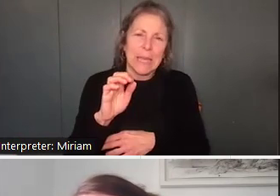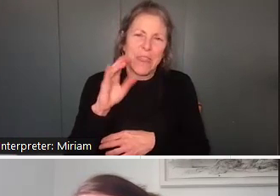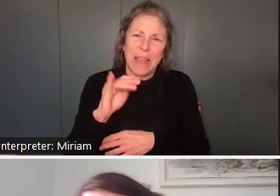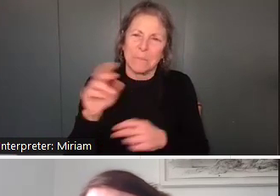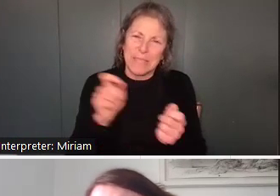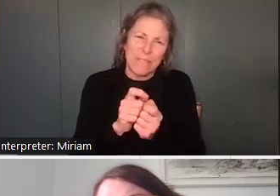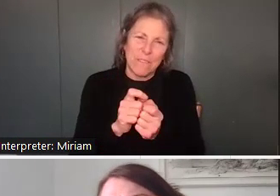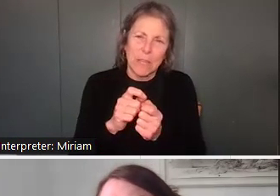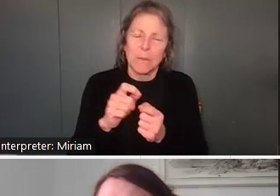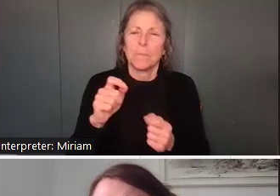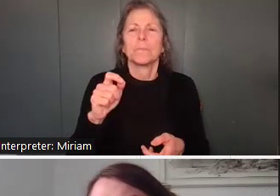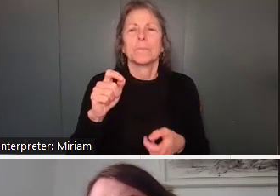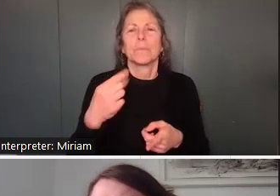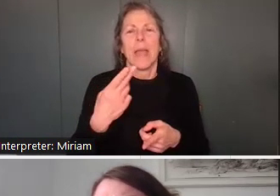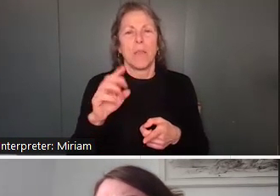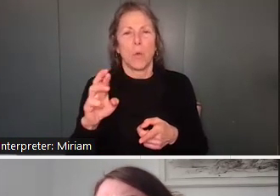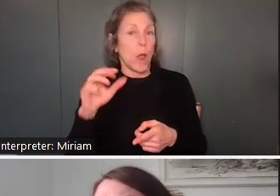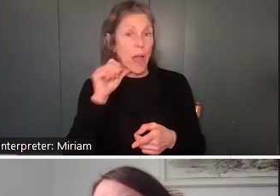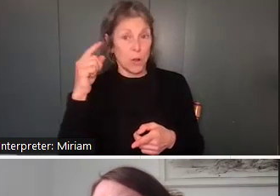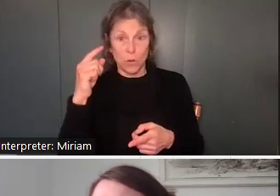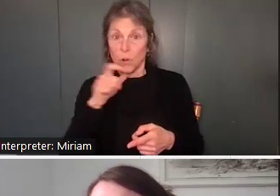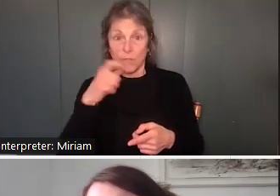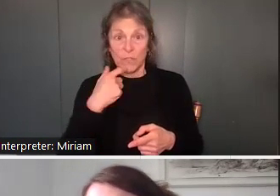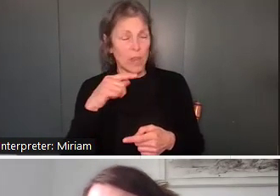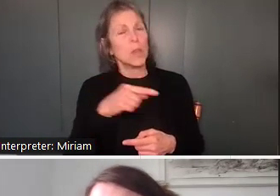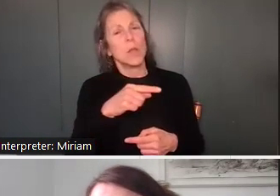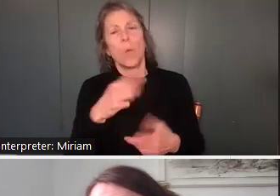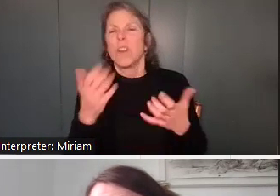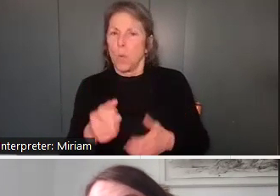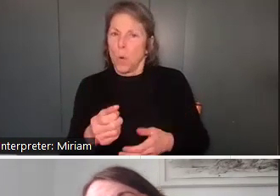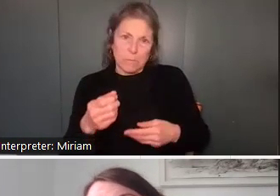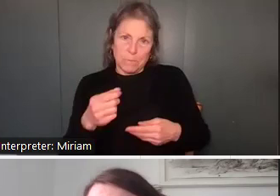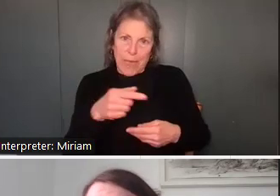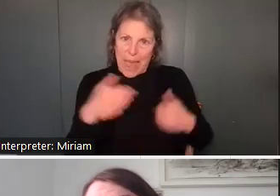specific. don't know that we want to say we